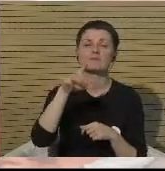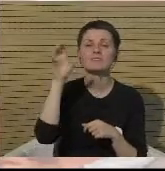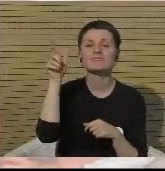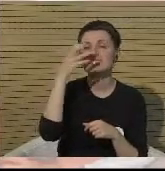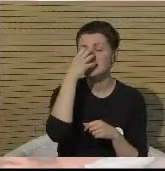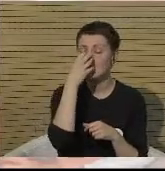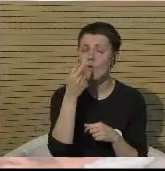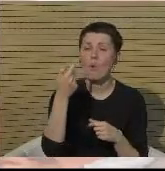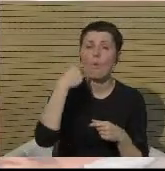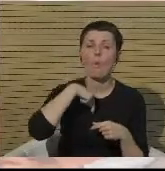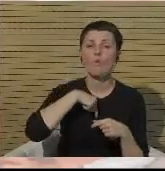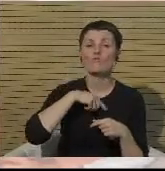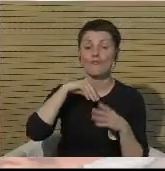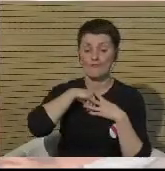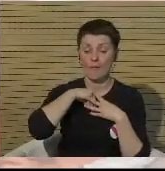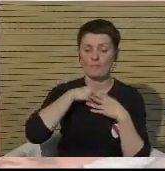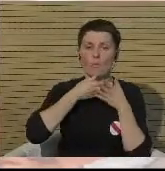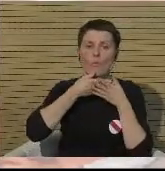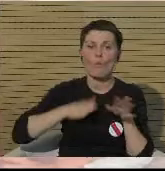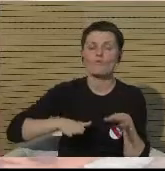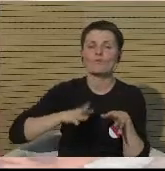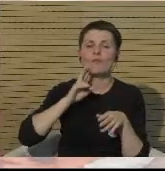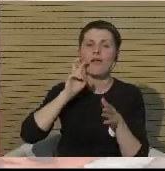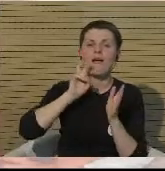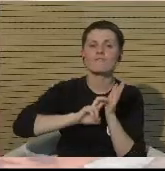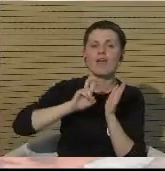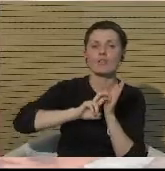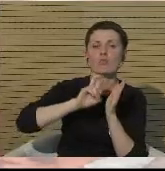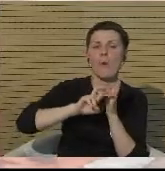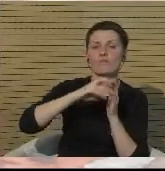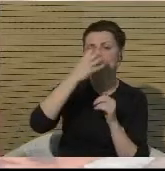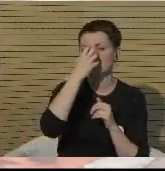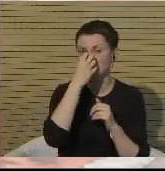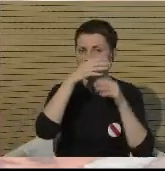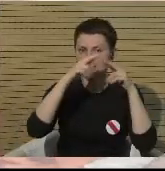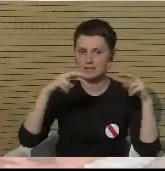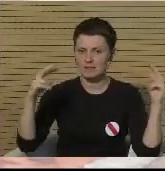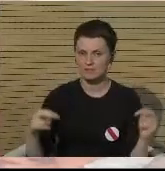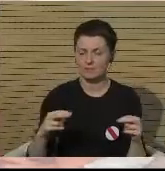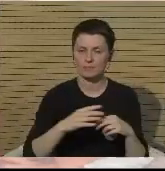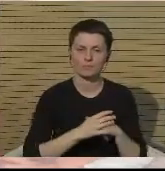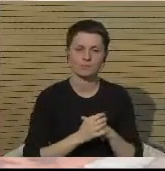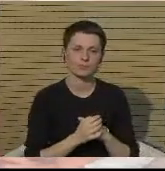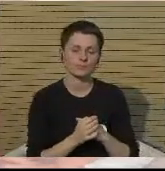Cyrkowcy otworzyli we mnie swój wędrowny cyrk.